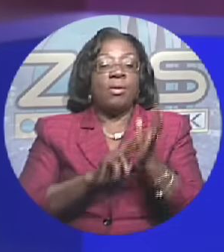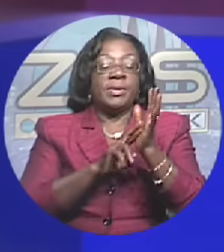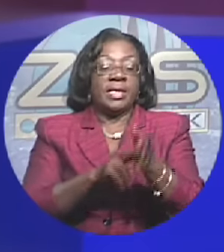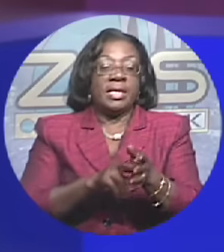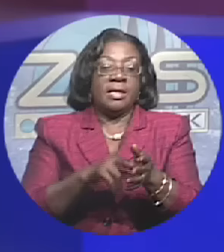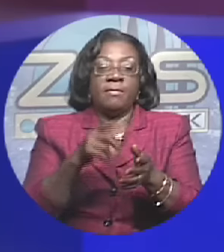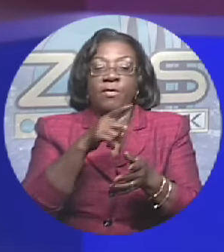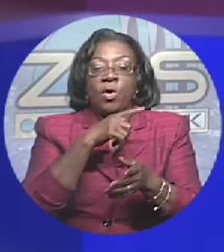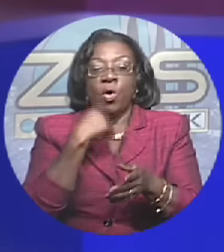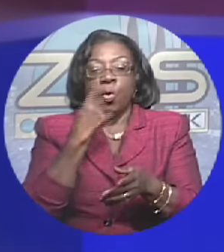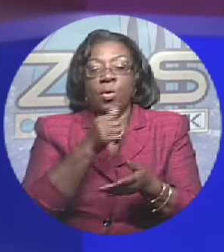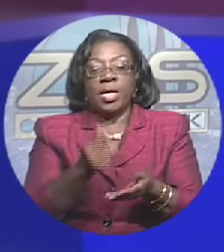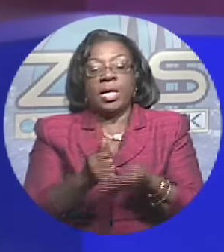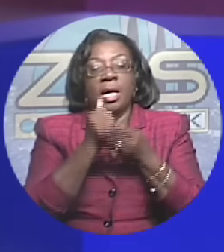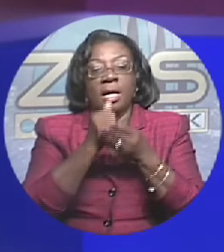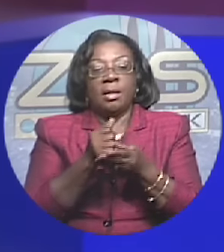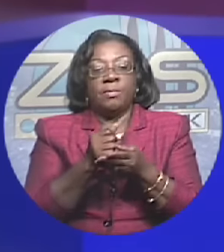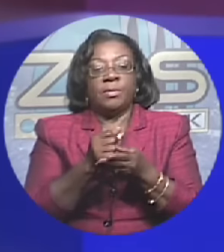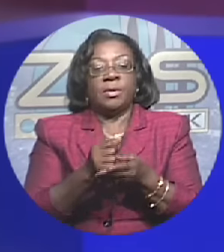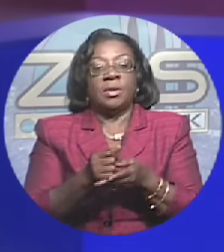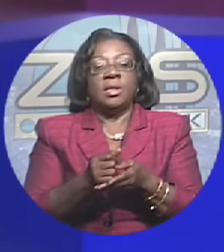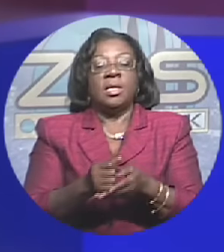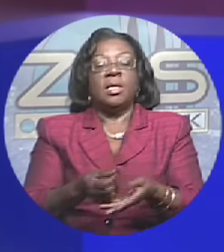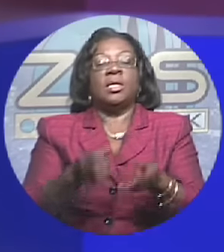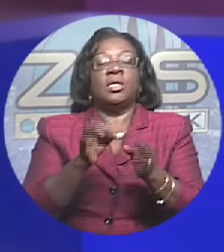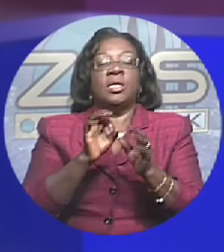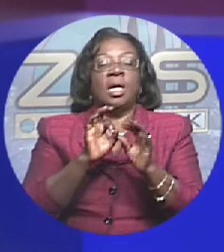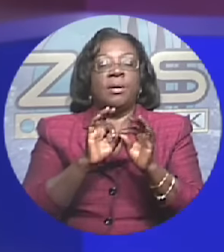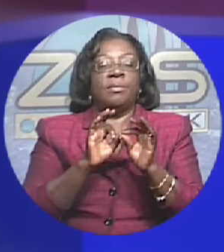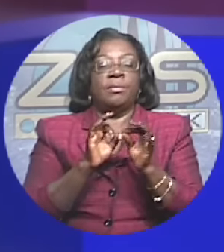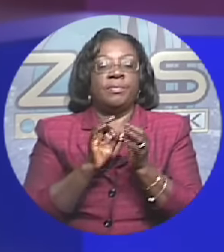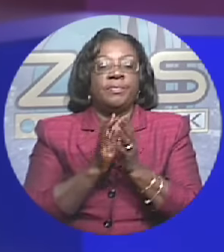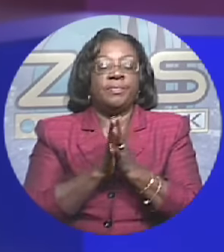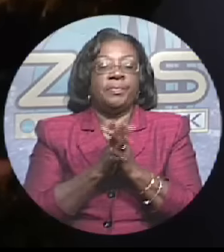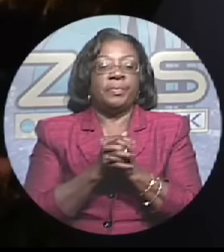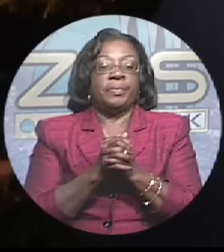newly elected executive's feet to the fire when it comes to their needs.